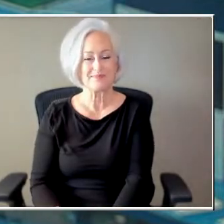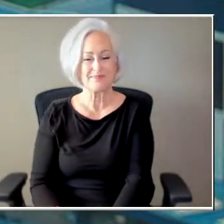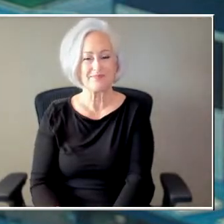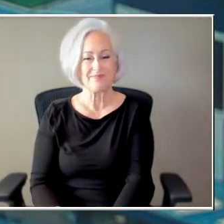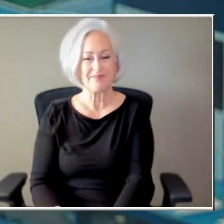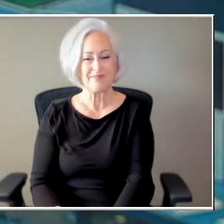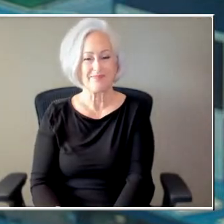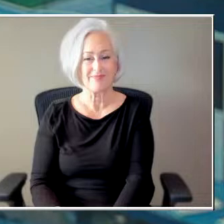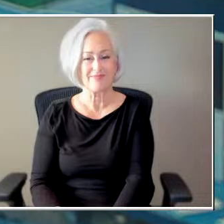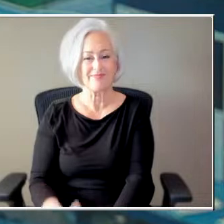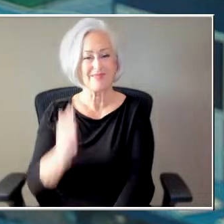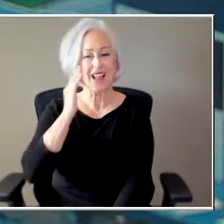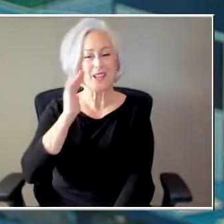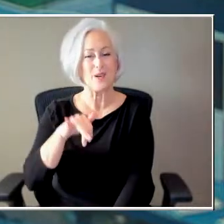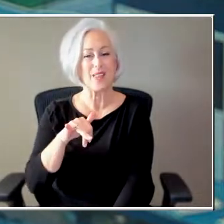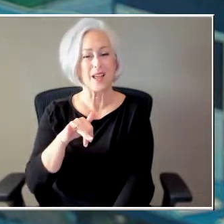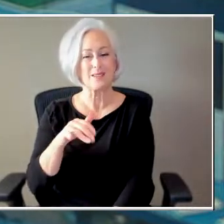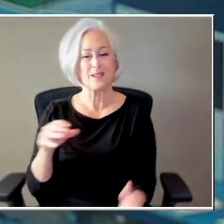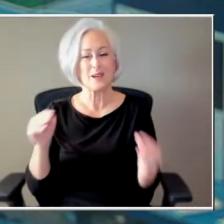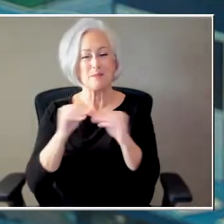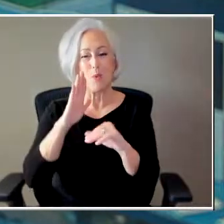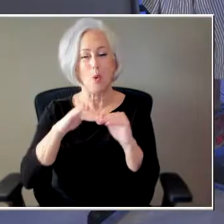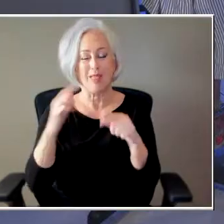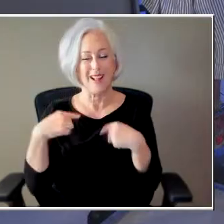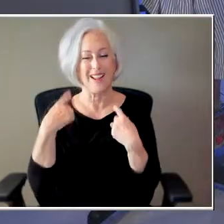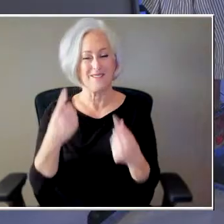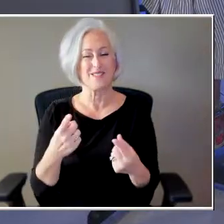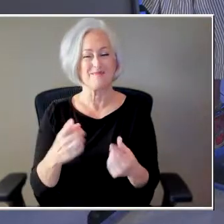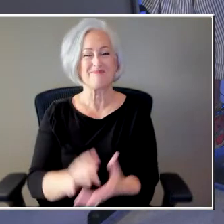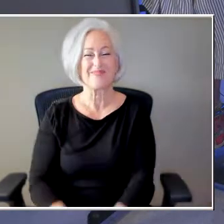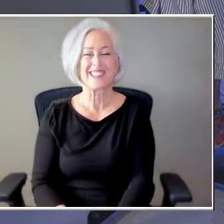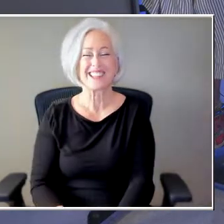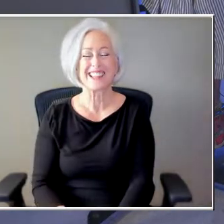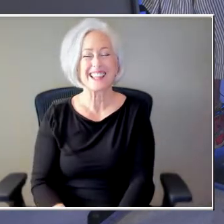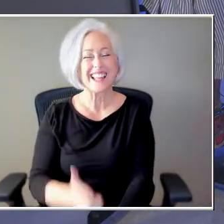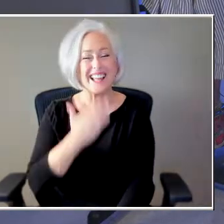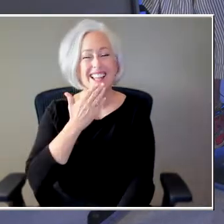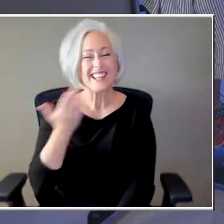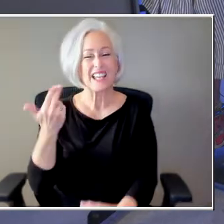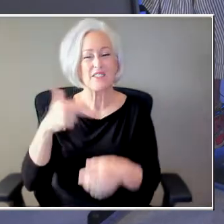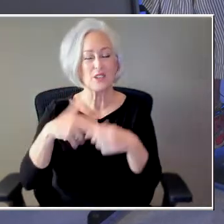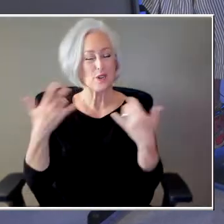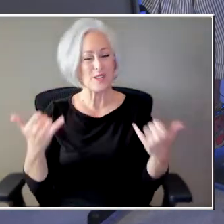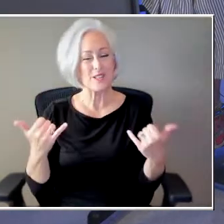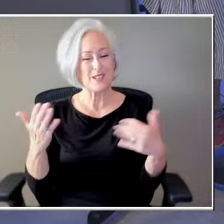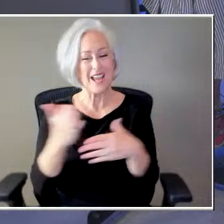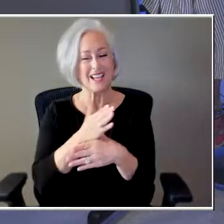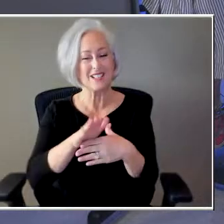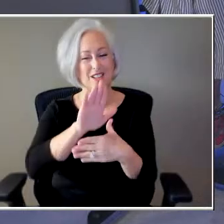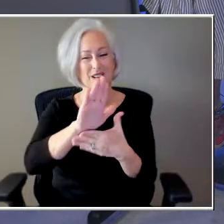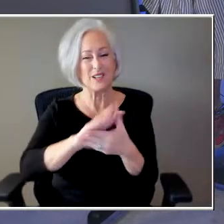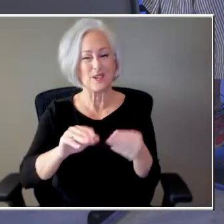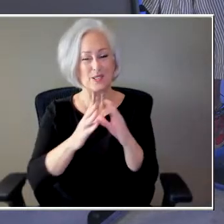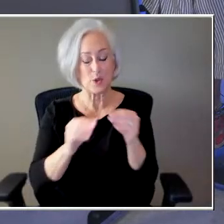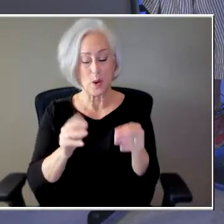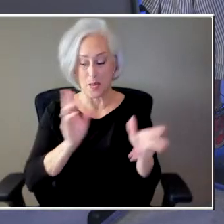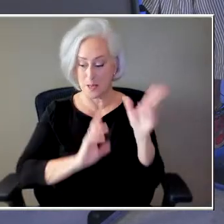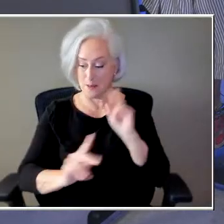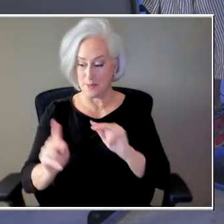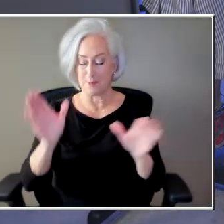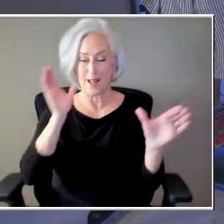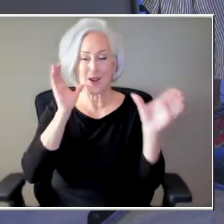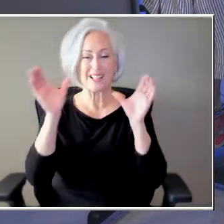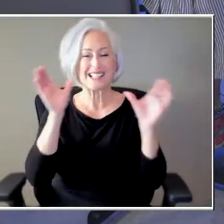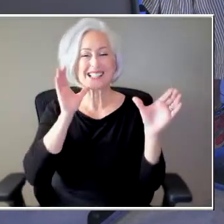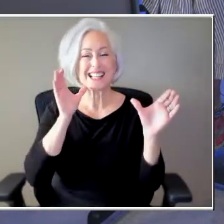I know that more than ever now. So. Well, thank you for being here, sharing your story again. Thank you. People are listening, and you're changing lives, so